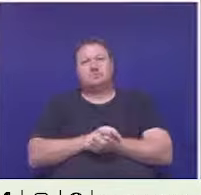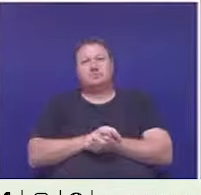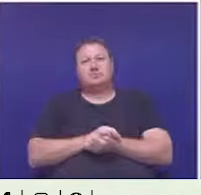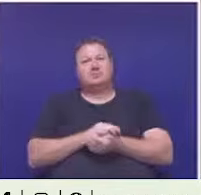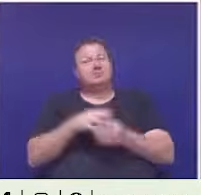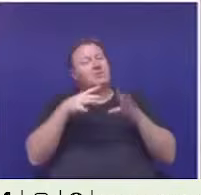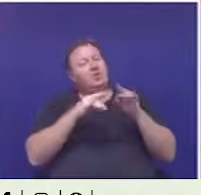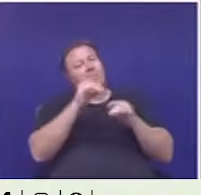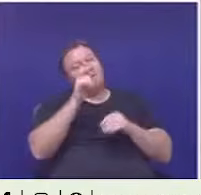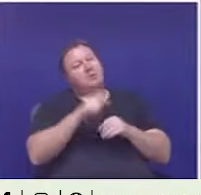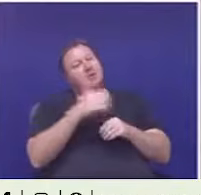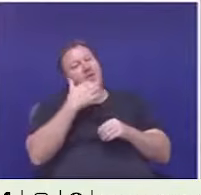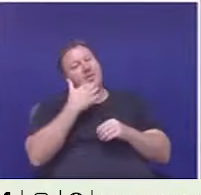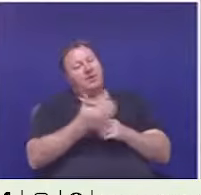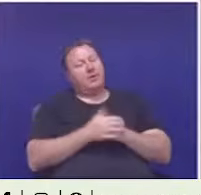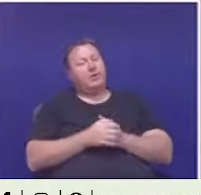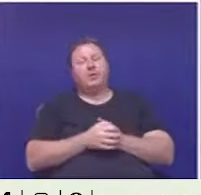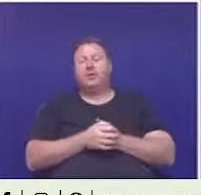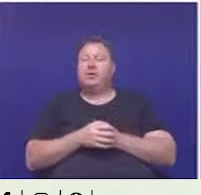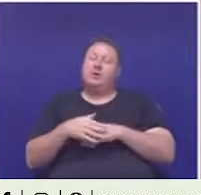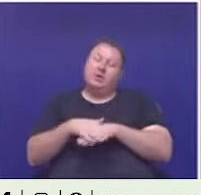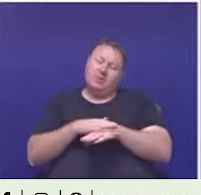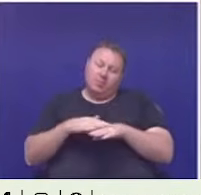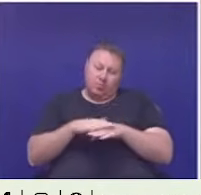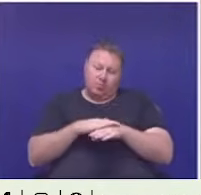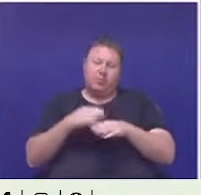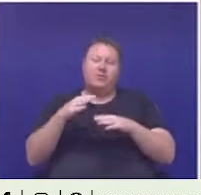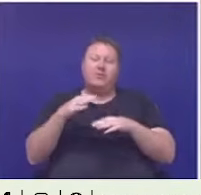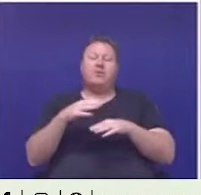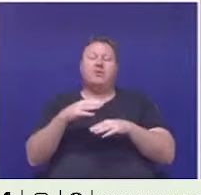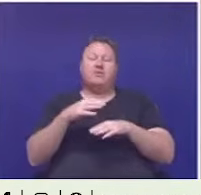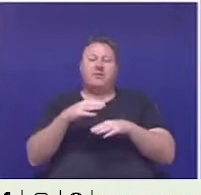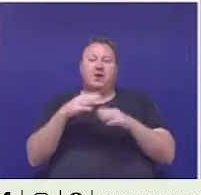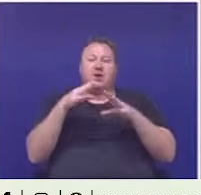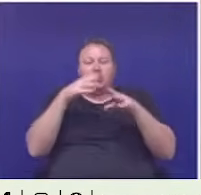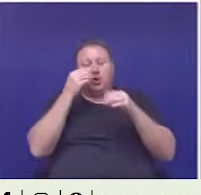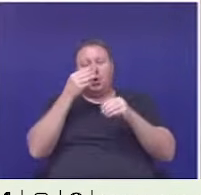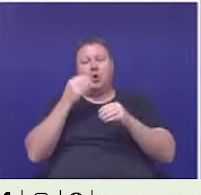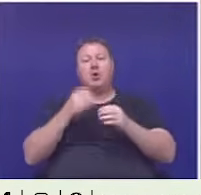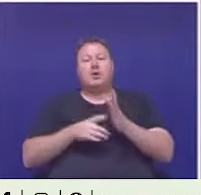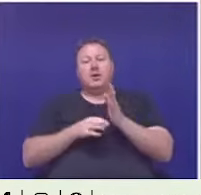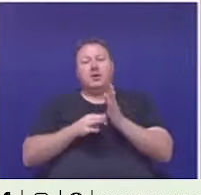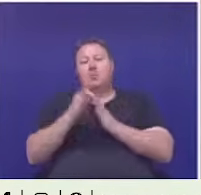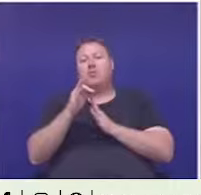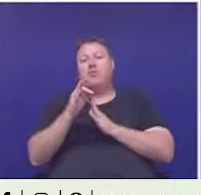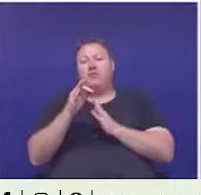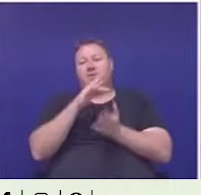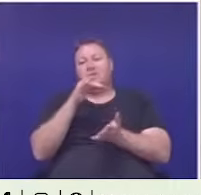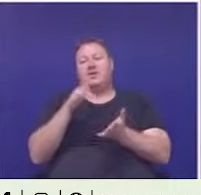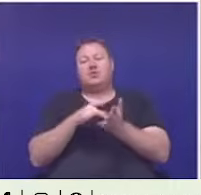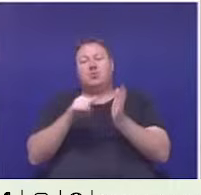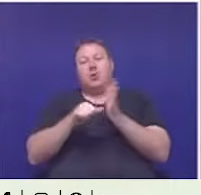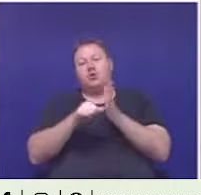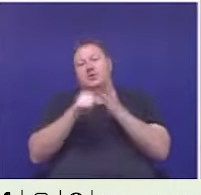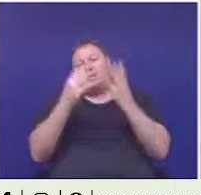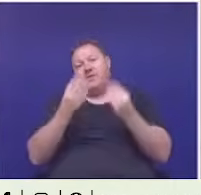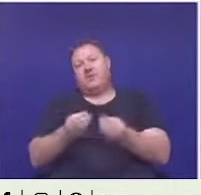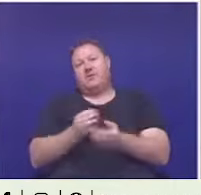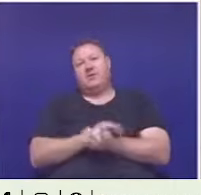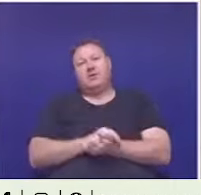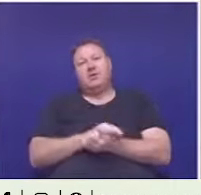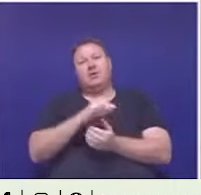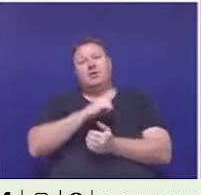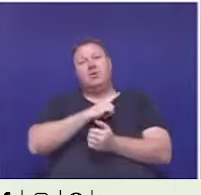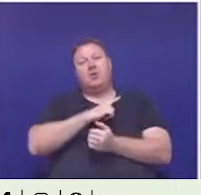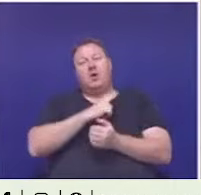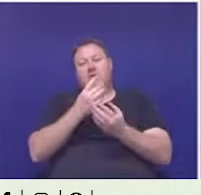Chairperson, thank you. Improving foundational learning in the early years is one of our central priorities because a learner who